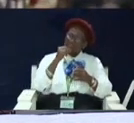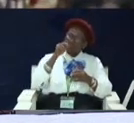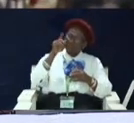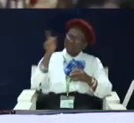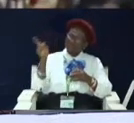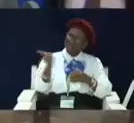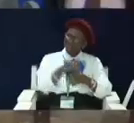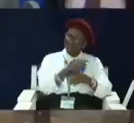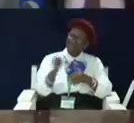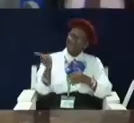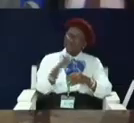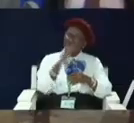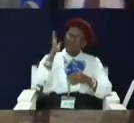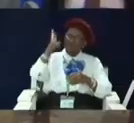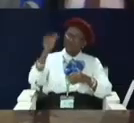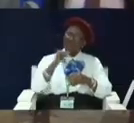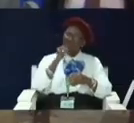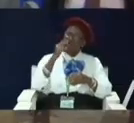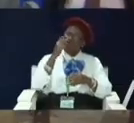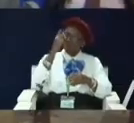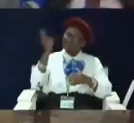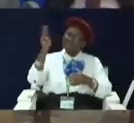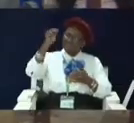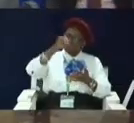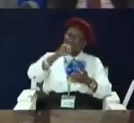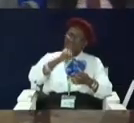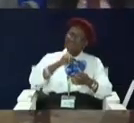again. Amen.